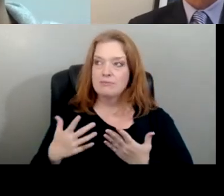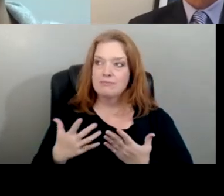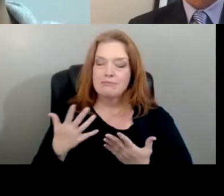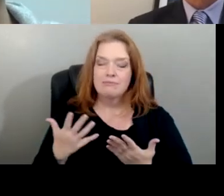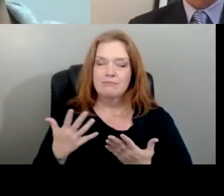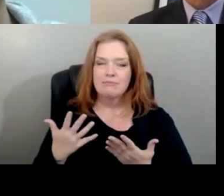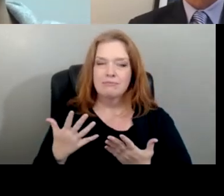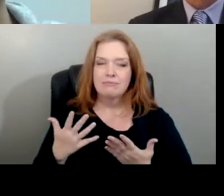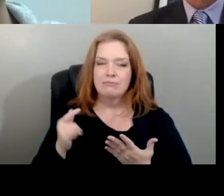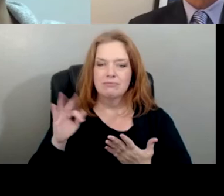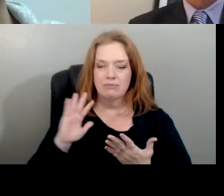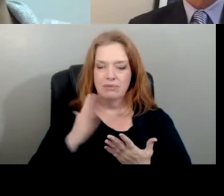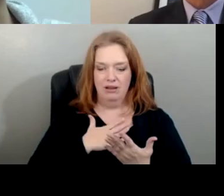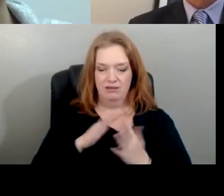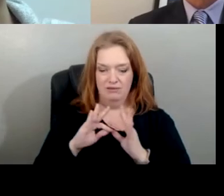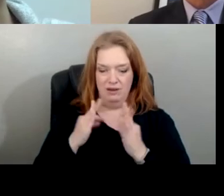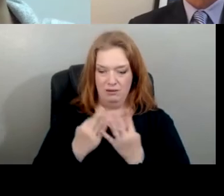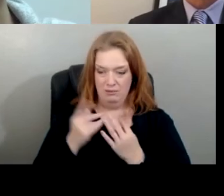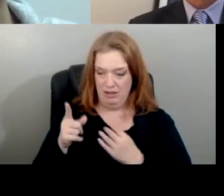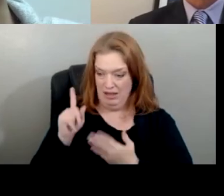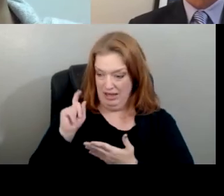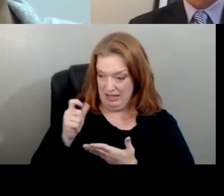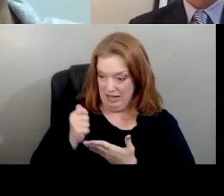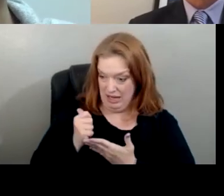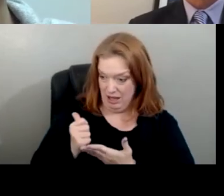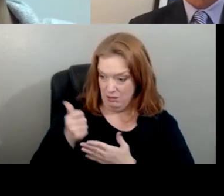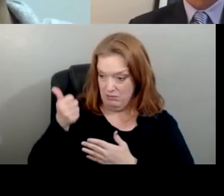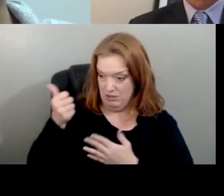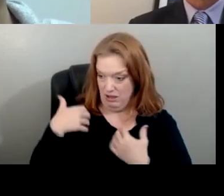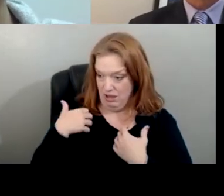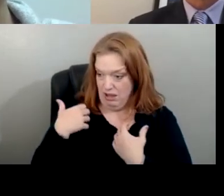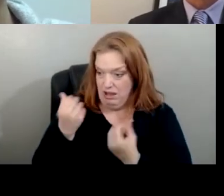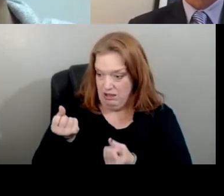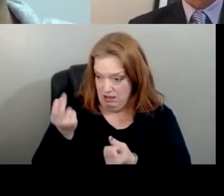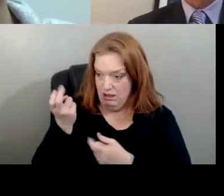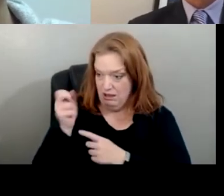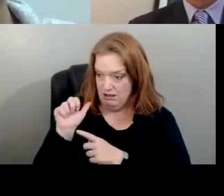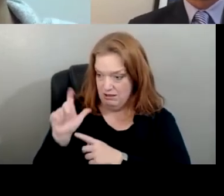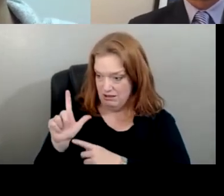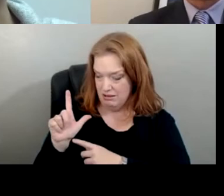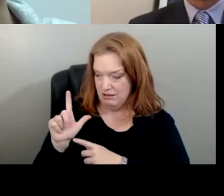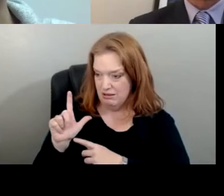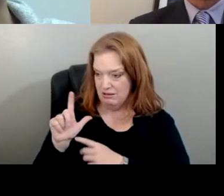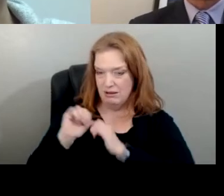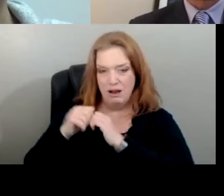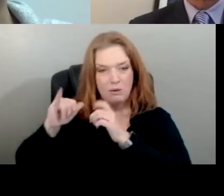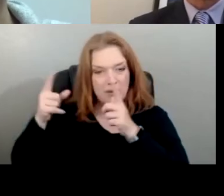folks in our family to get the help that they need and healing, and for our families to be able to heal who have been impacted by violence like